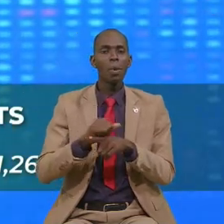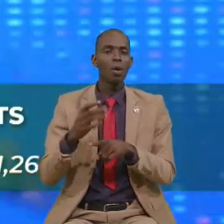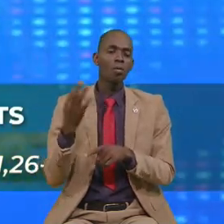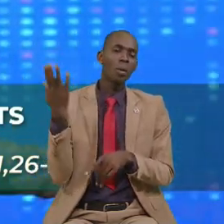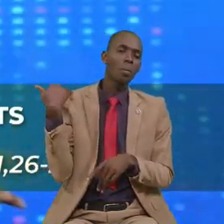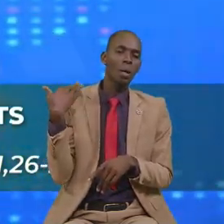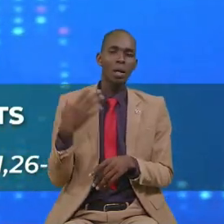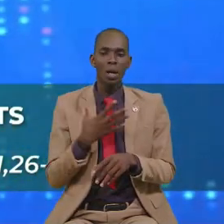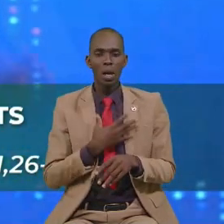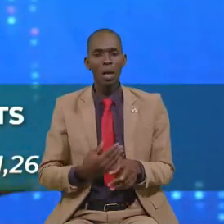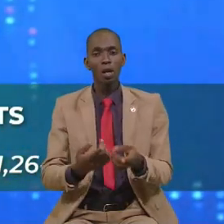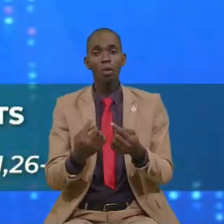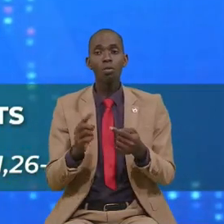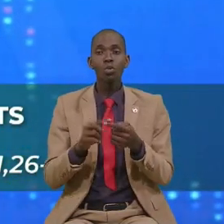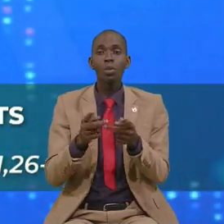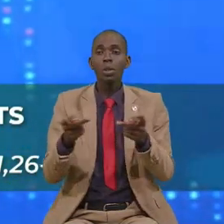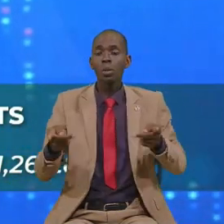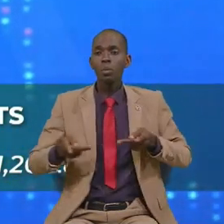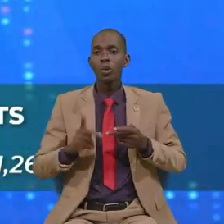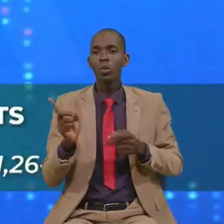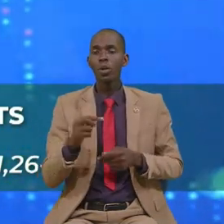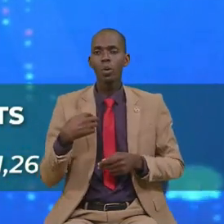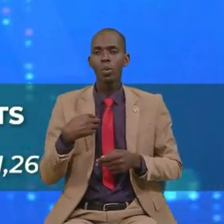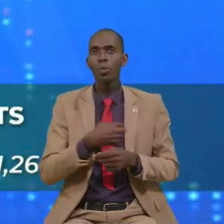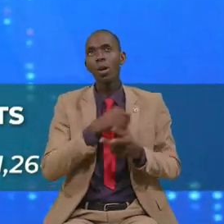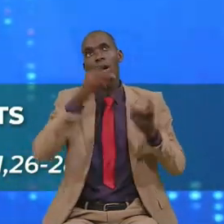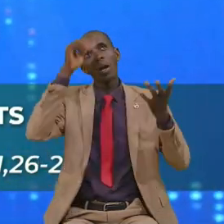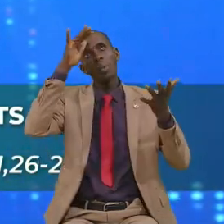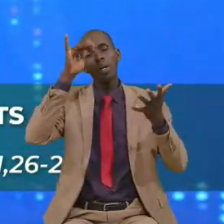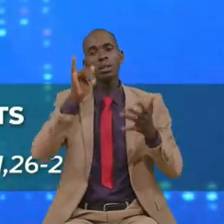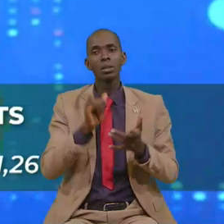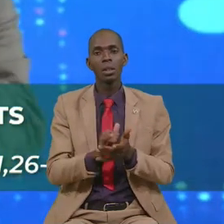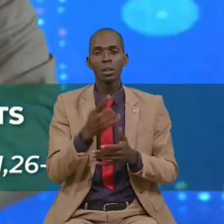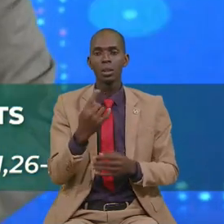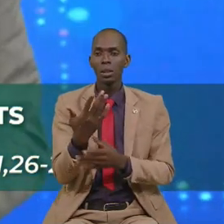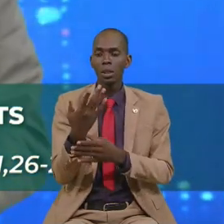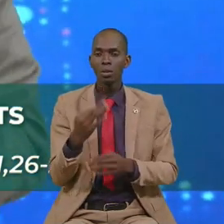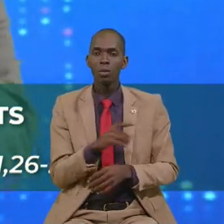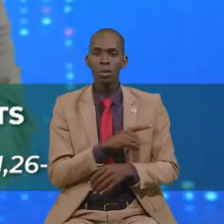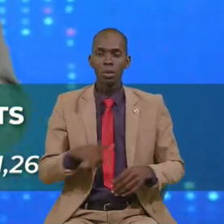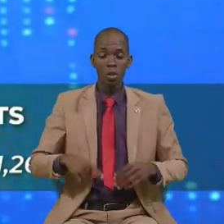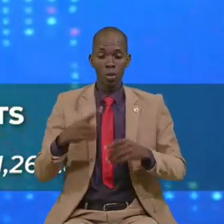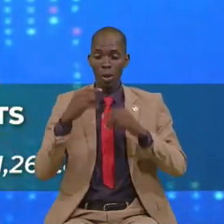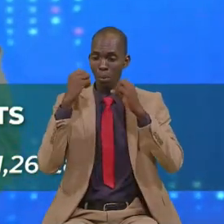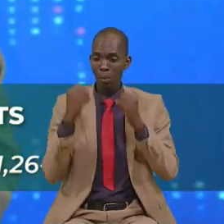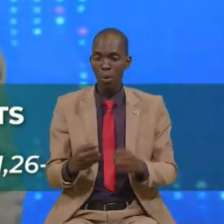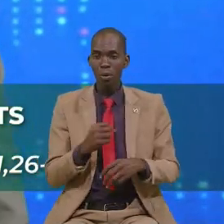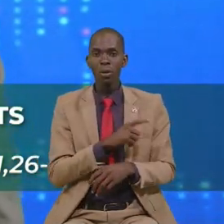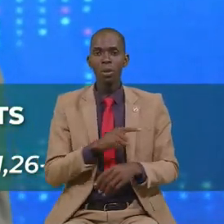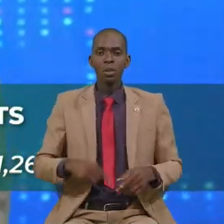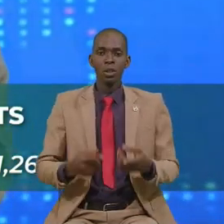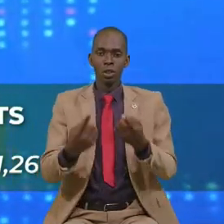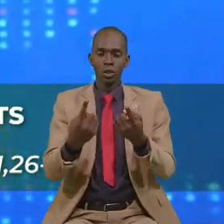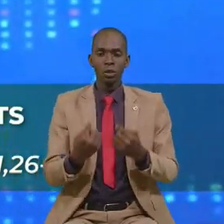the place where we expect that the hand of the Lord, the power of the Lord comes